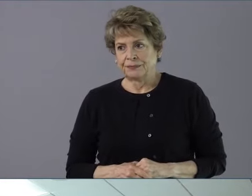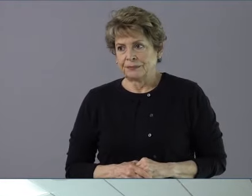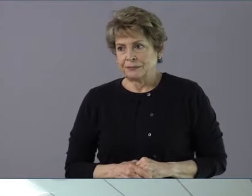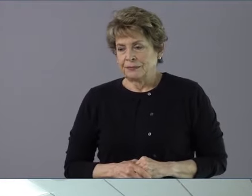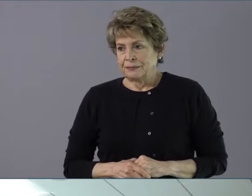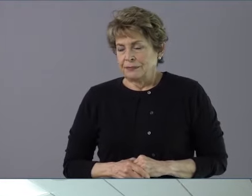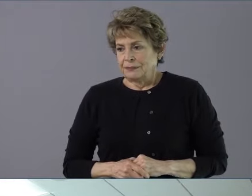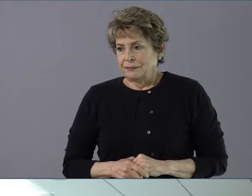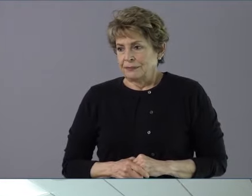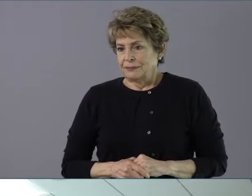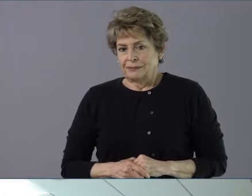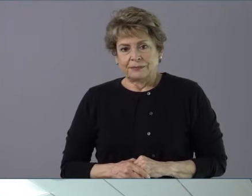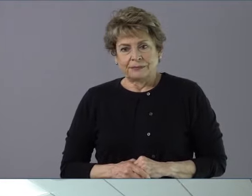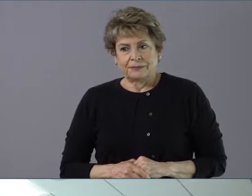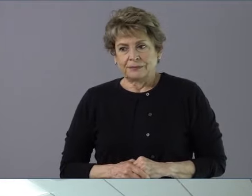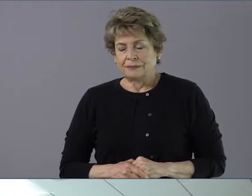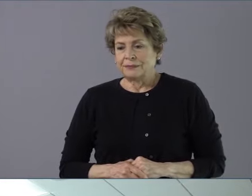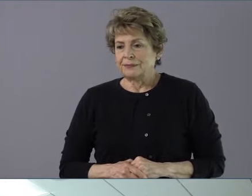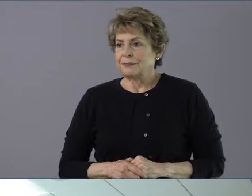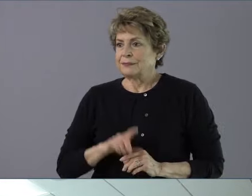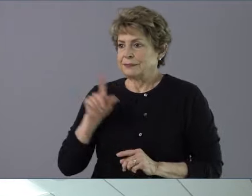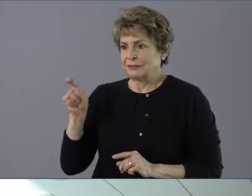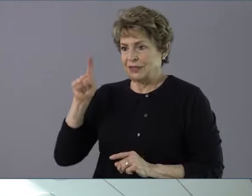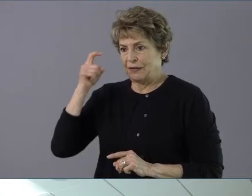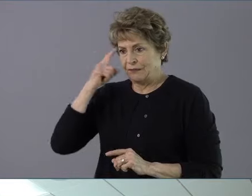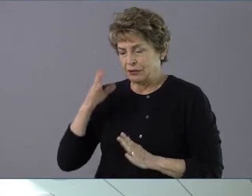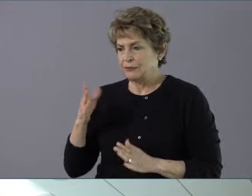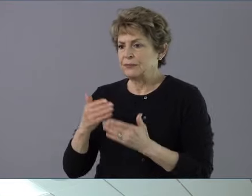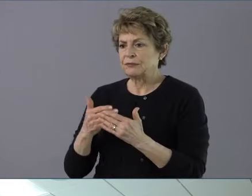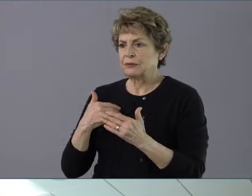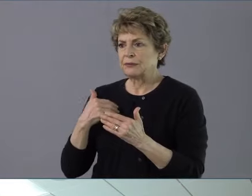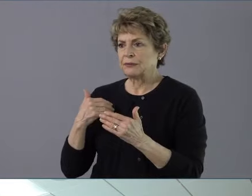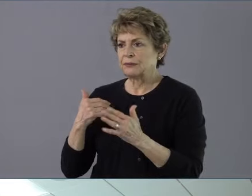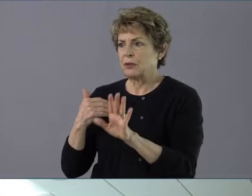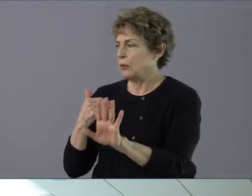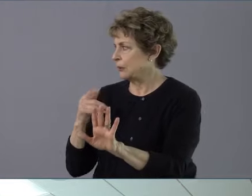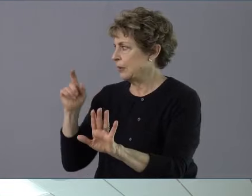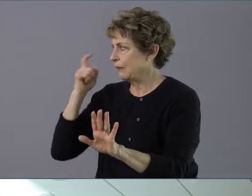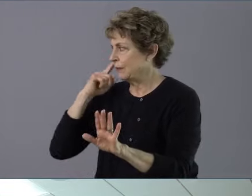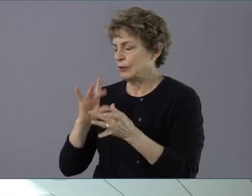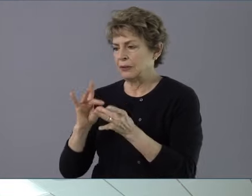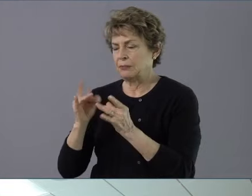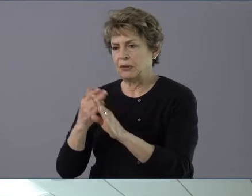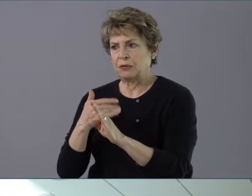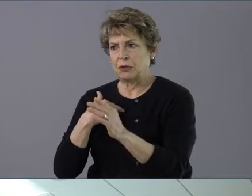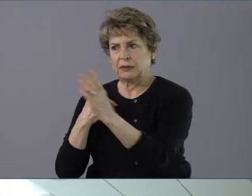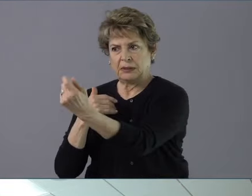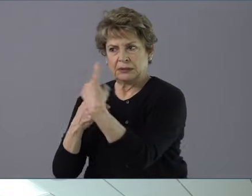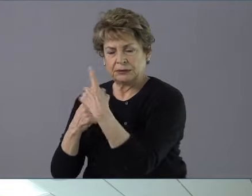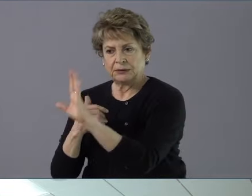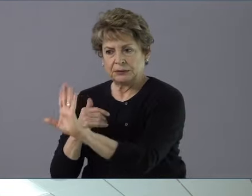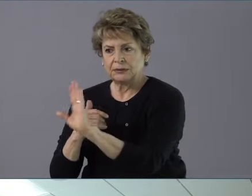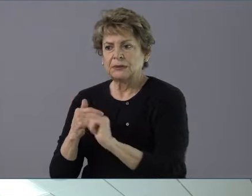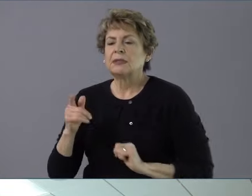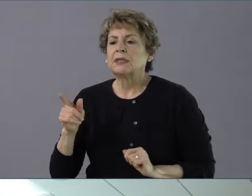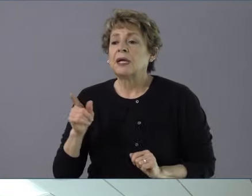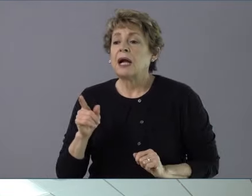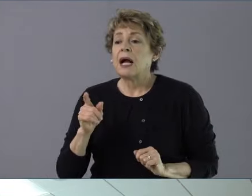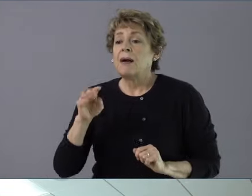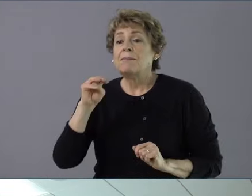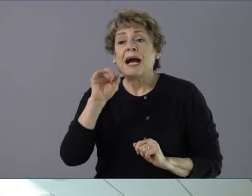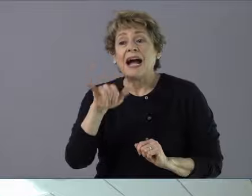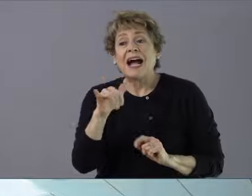But Andrew, before you get started, the other thing I want to say is that on May 15th, in terms of where we were in positivity, which is